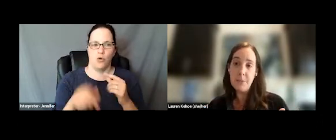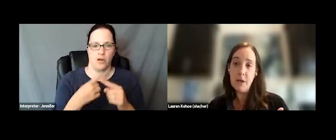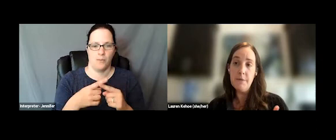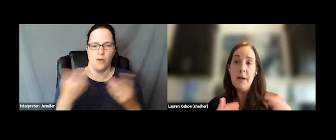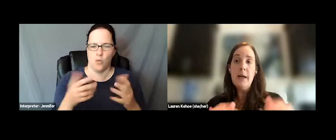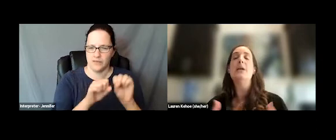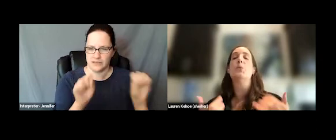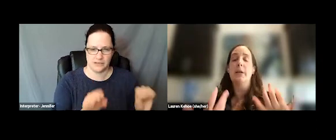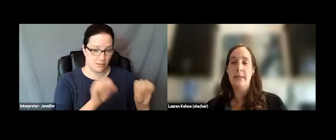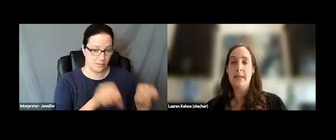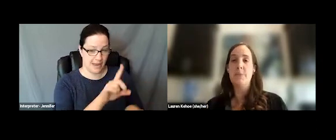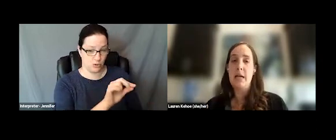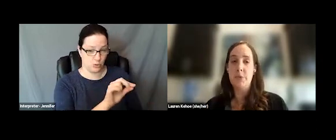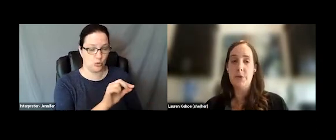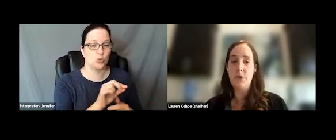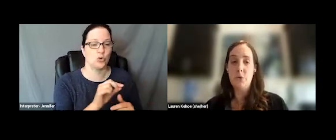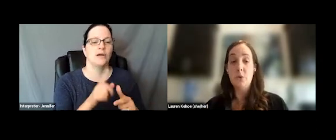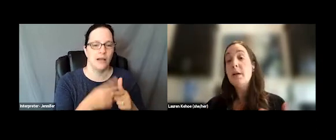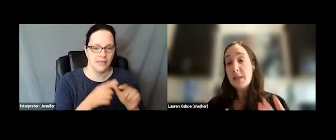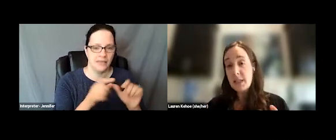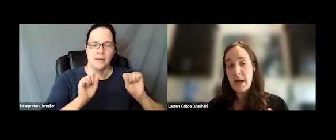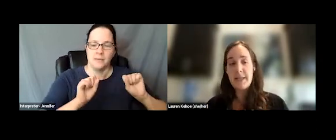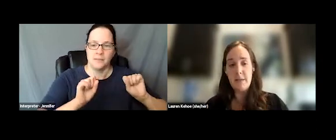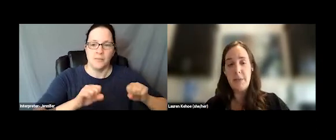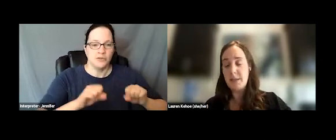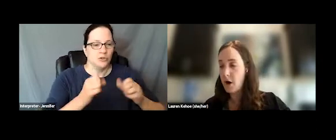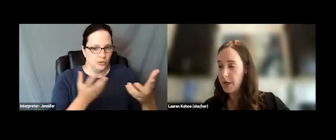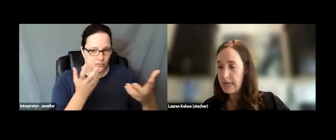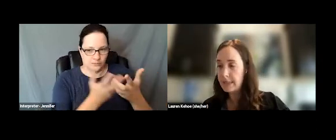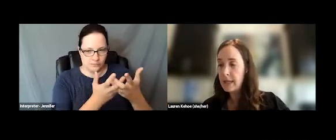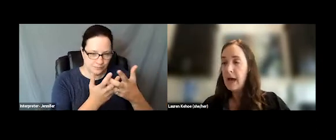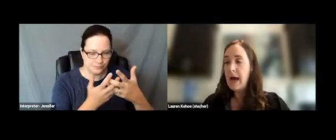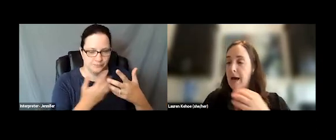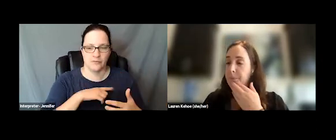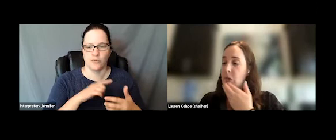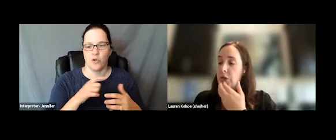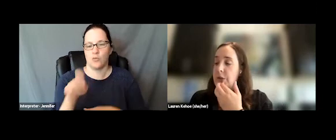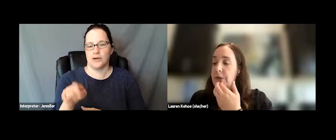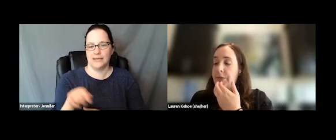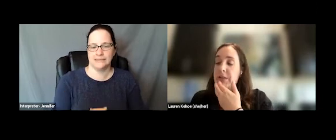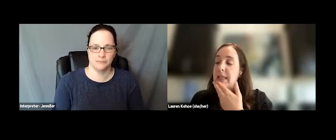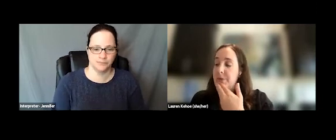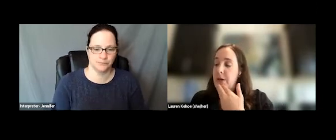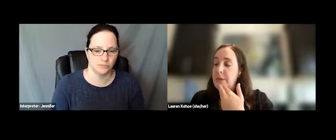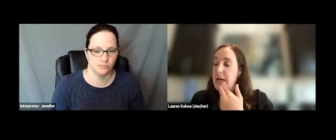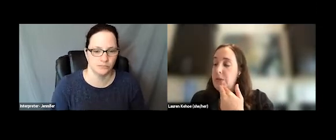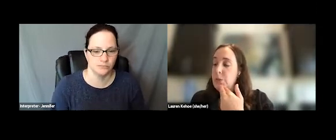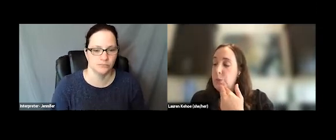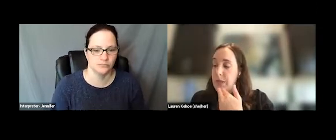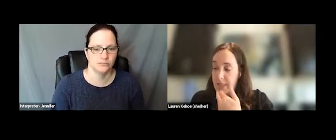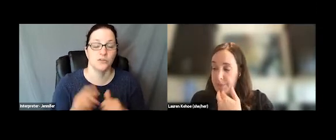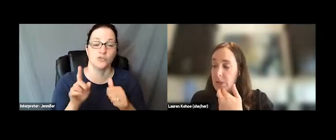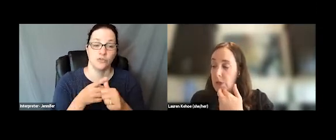was capable of, as well as then to be able to customize it based on our needs. So the first step of our